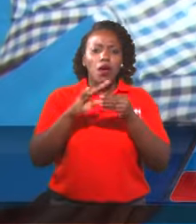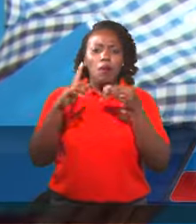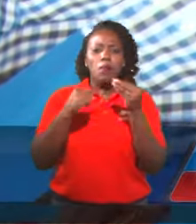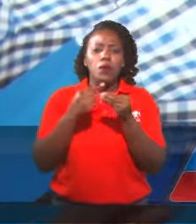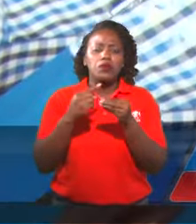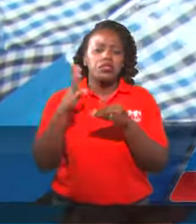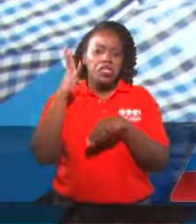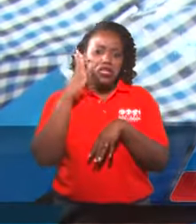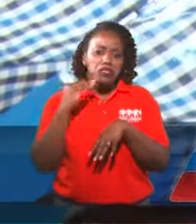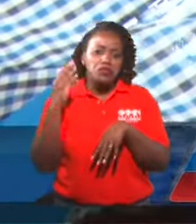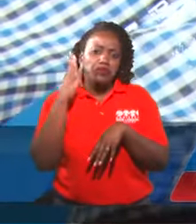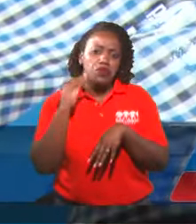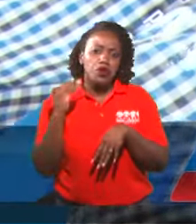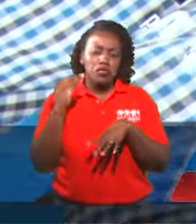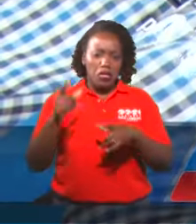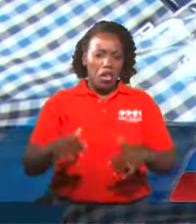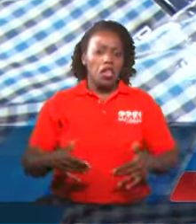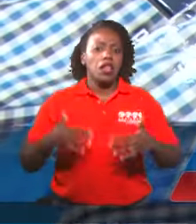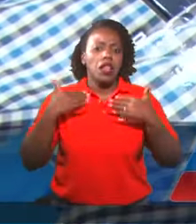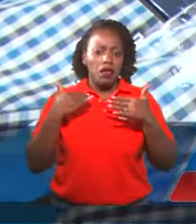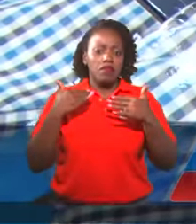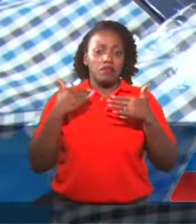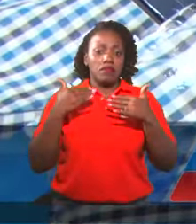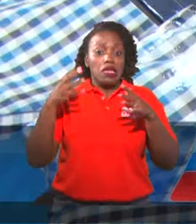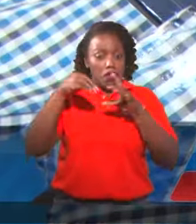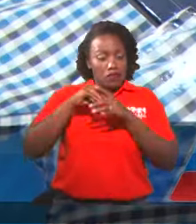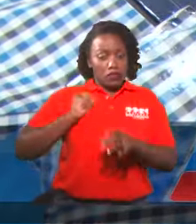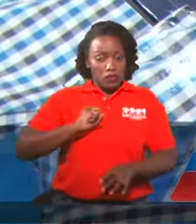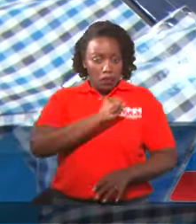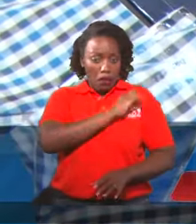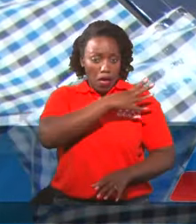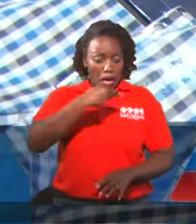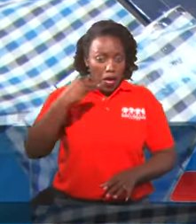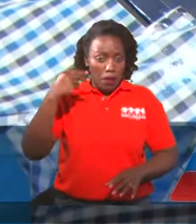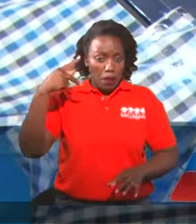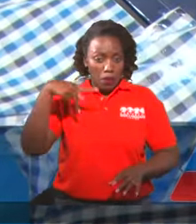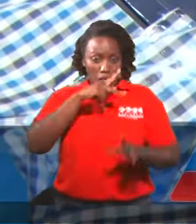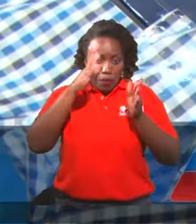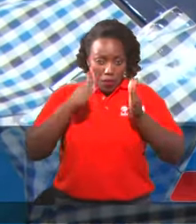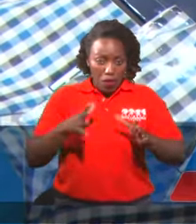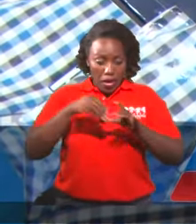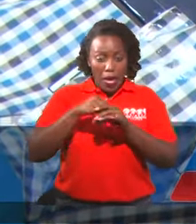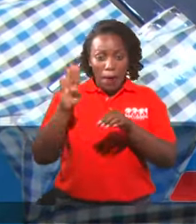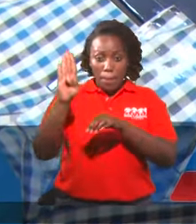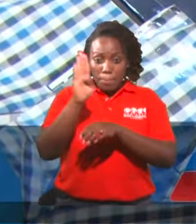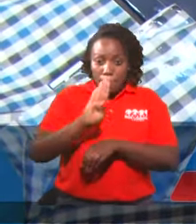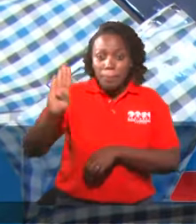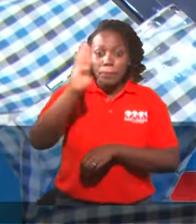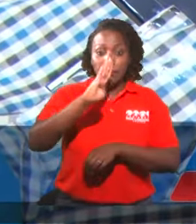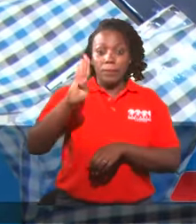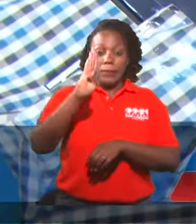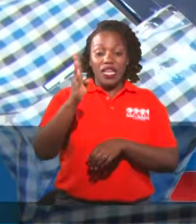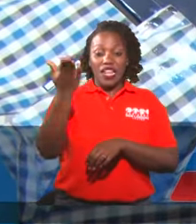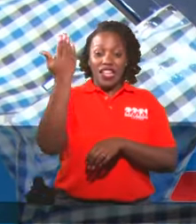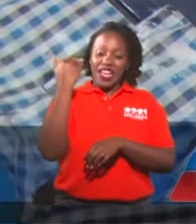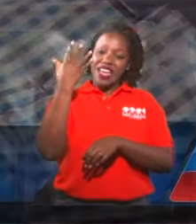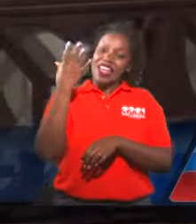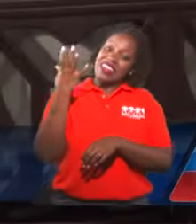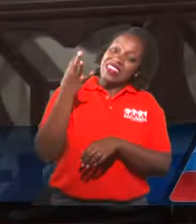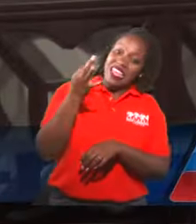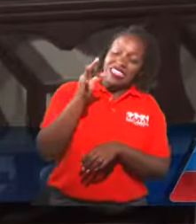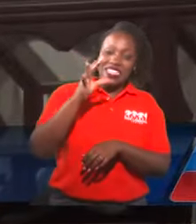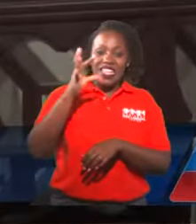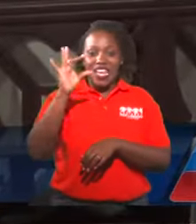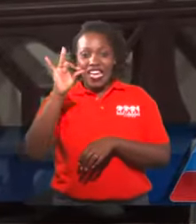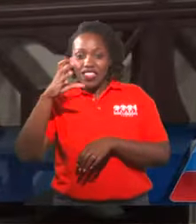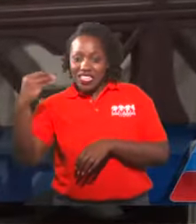book, Answering the Call, labels his experience as a senator and politician in Barbados in the 1980s and 90s, following his cricket career, which